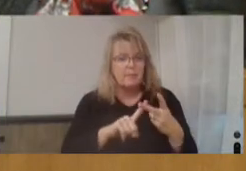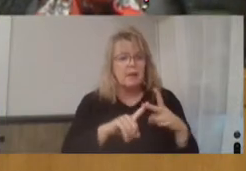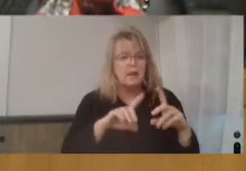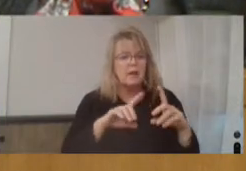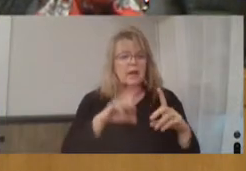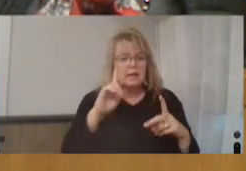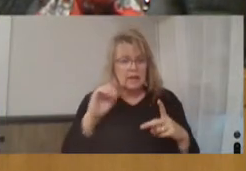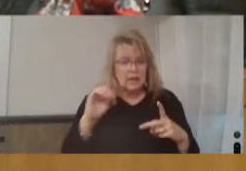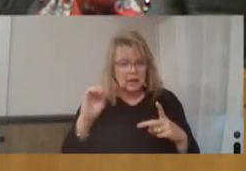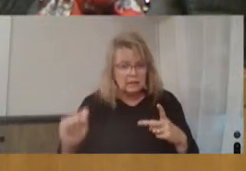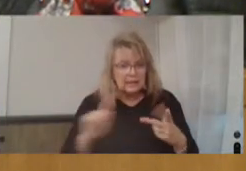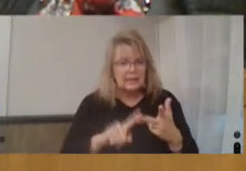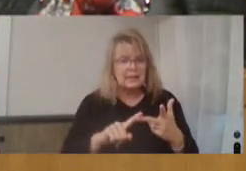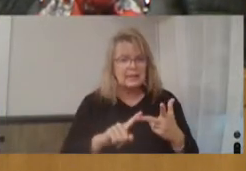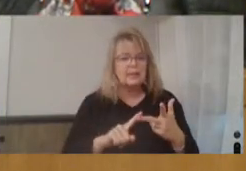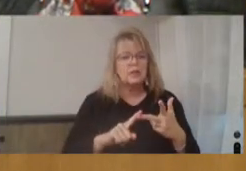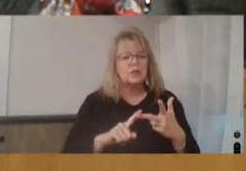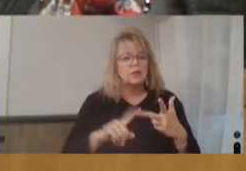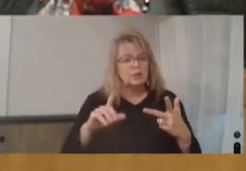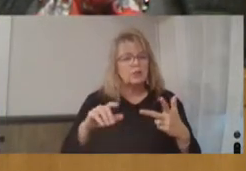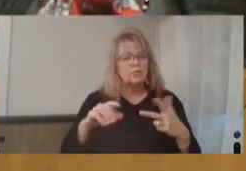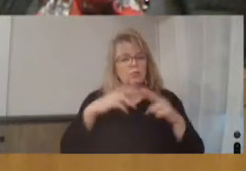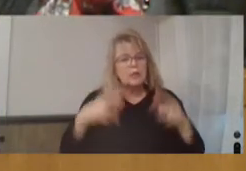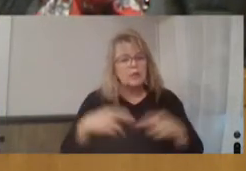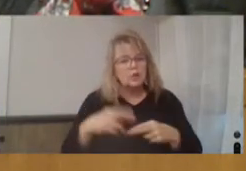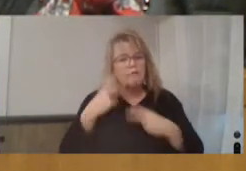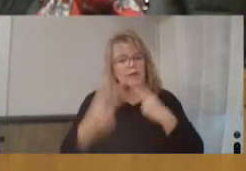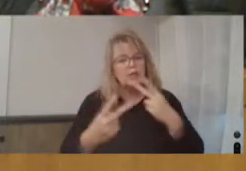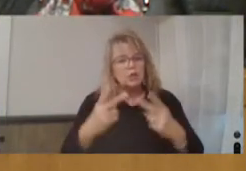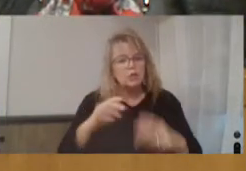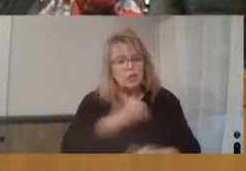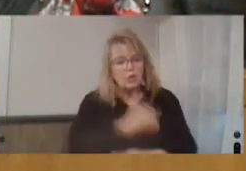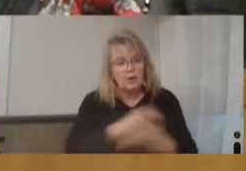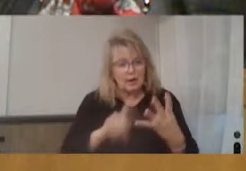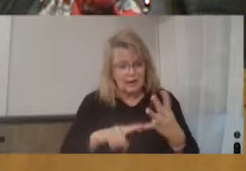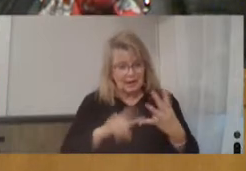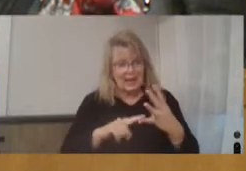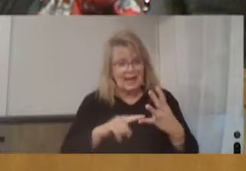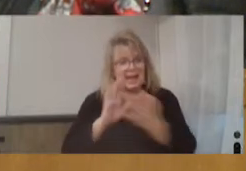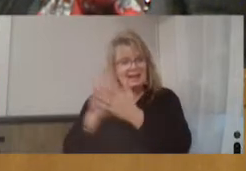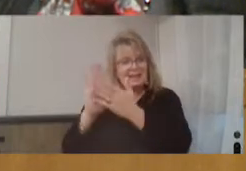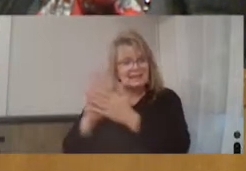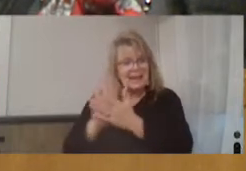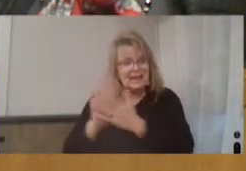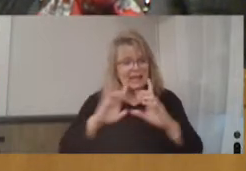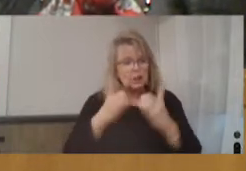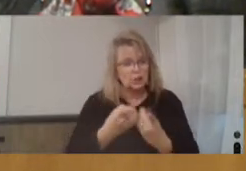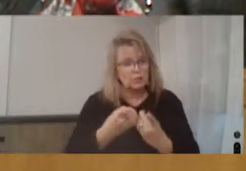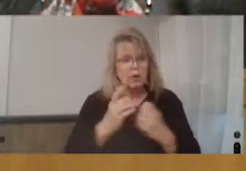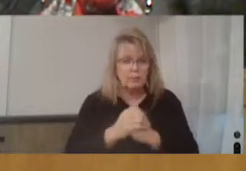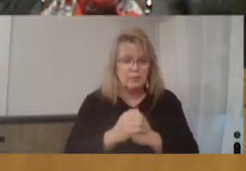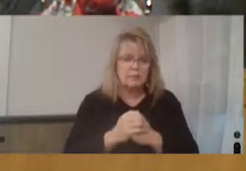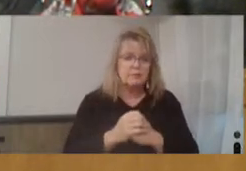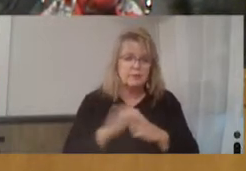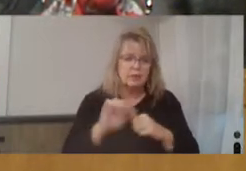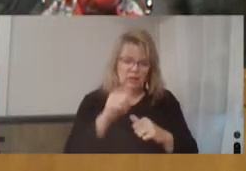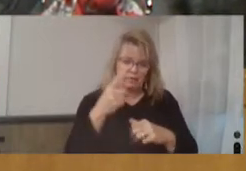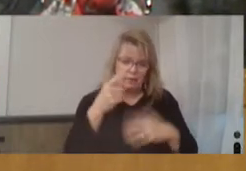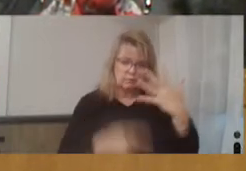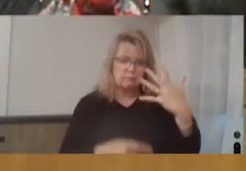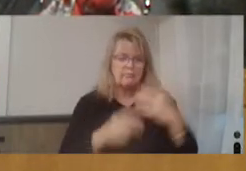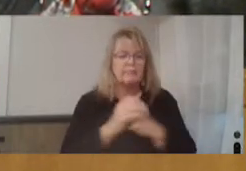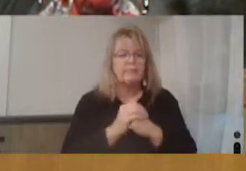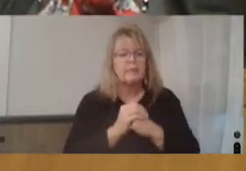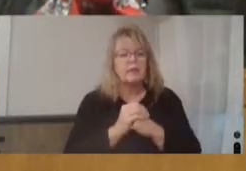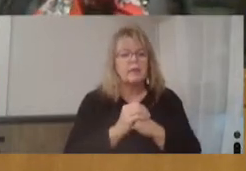Transportation, the Charlotte Regional Visitors Authority, and the Sanitation Department, just to name a few. In 2023, we welcomed